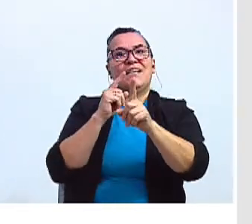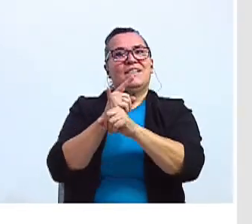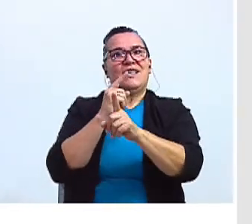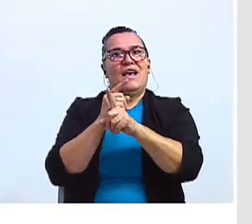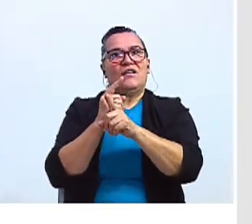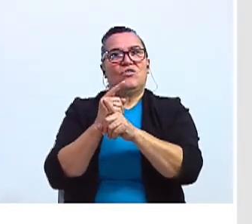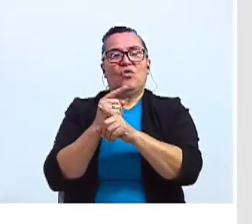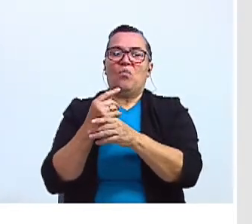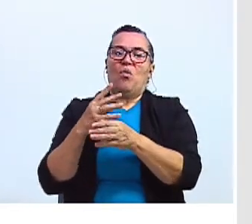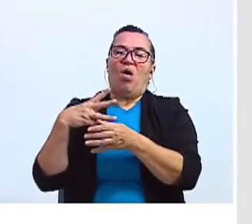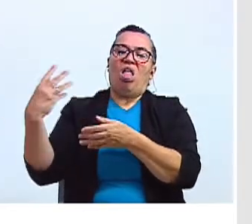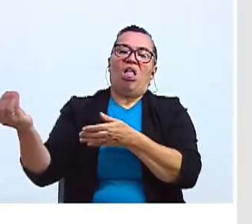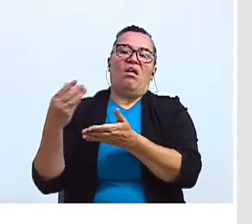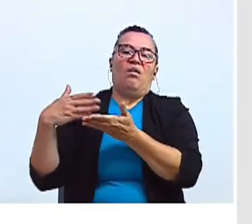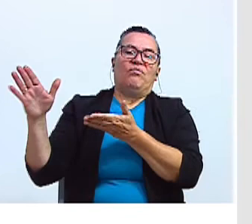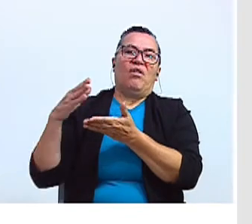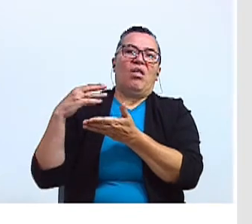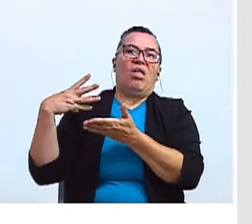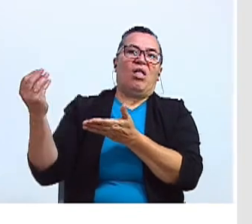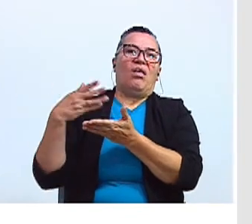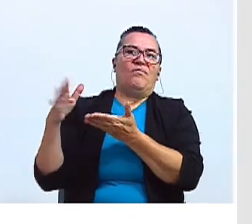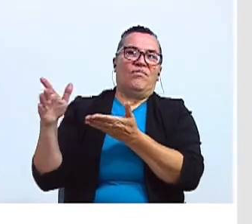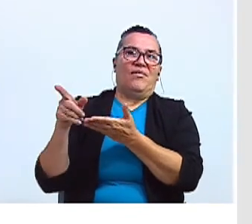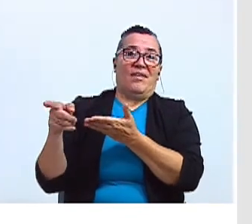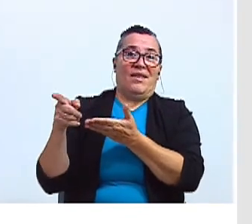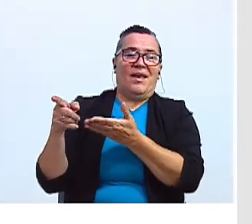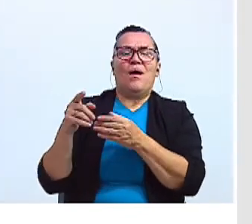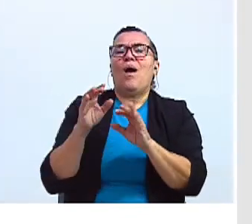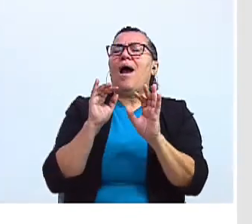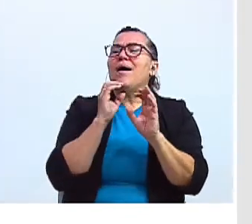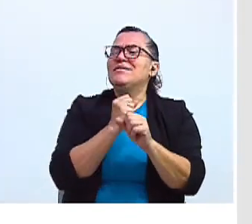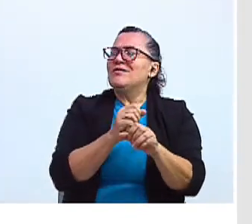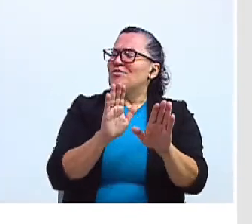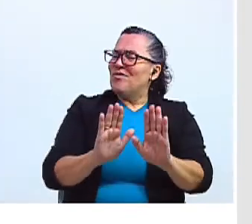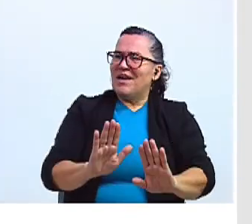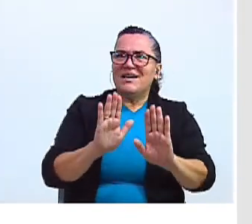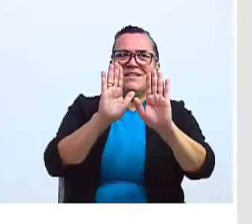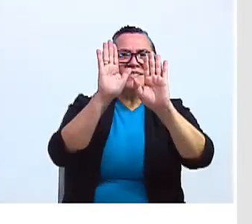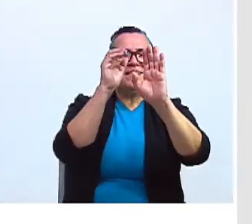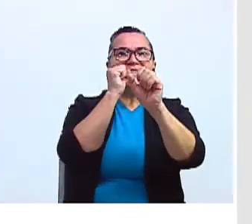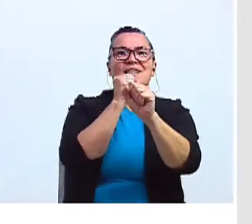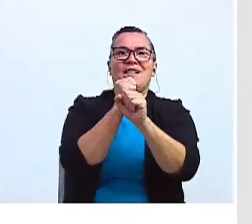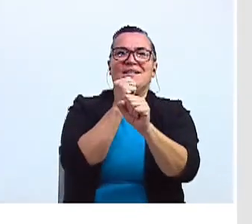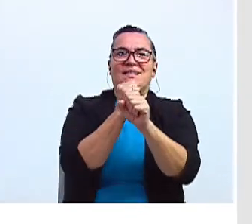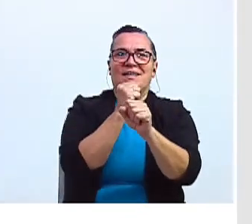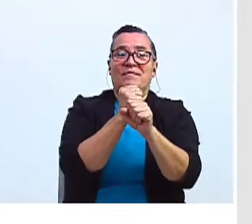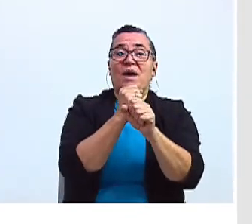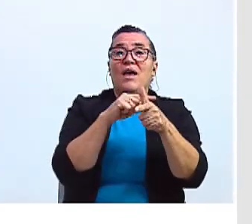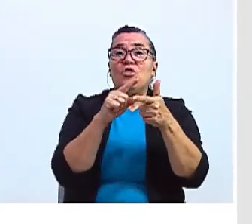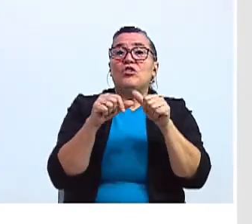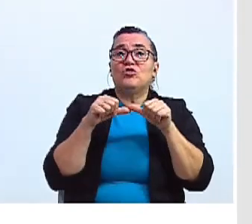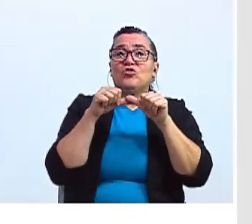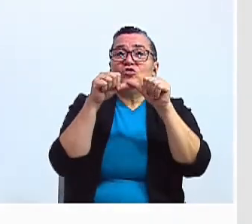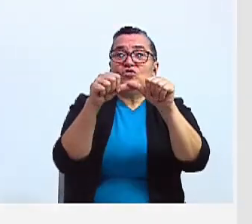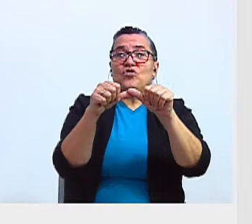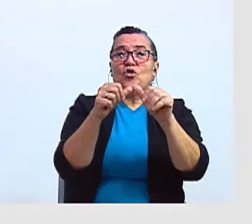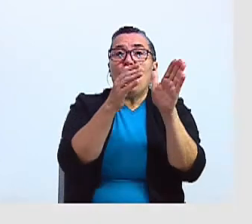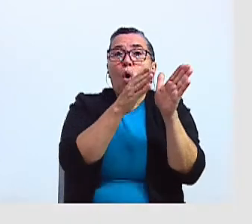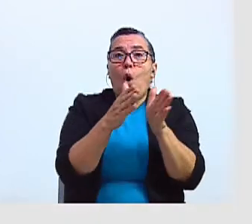is left out. Left out. You're doing a great job. Okay, so let's continue with the